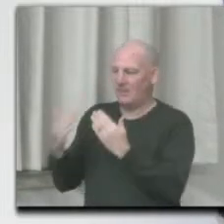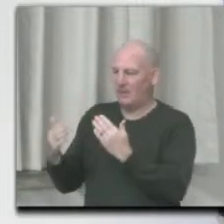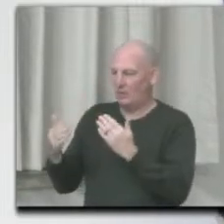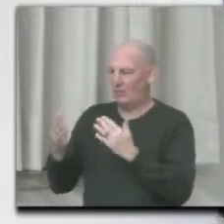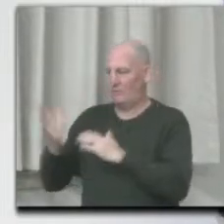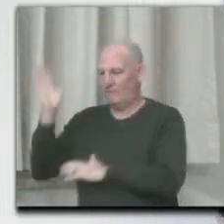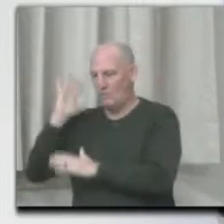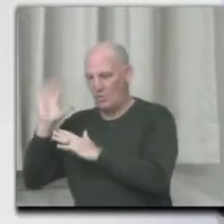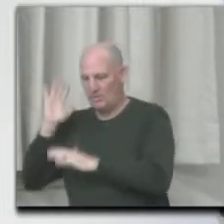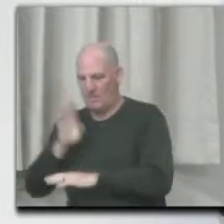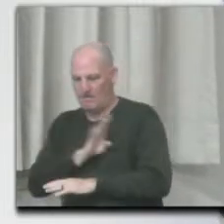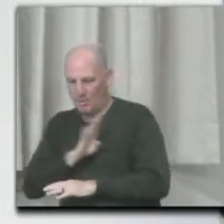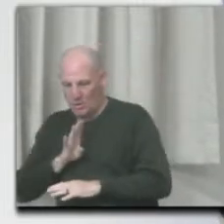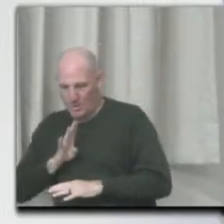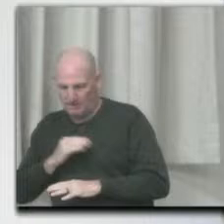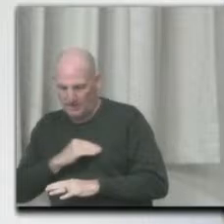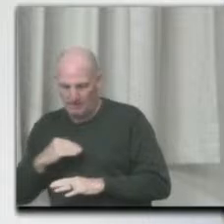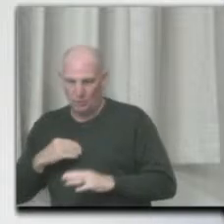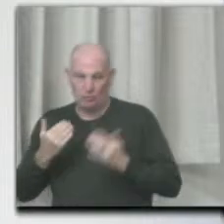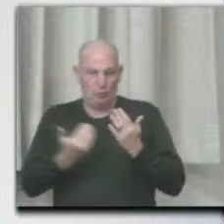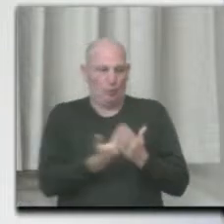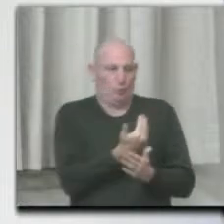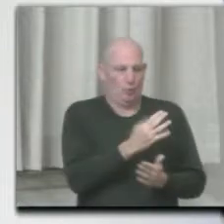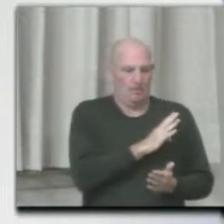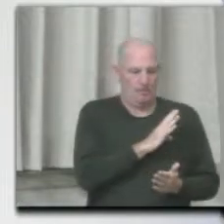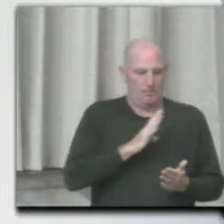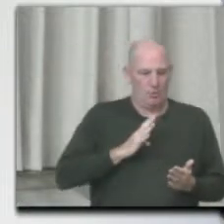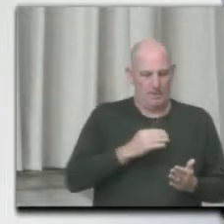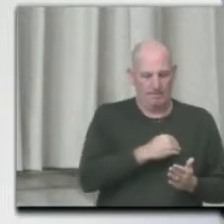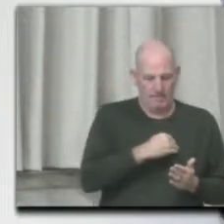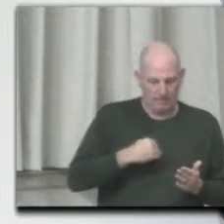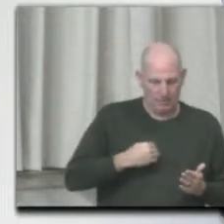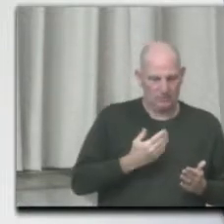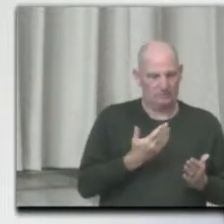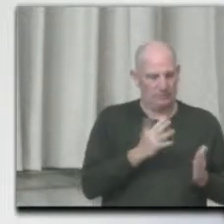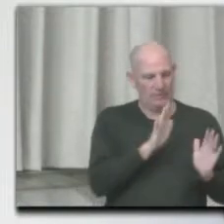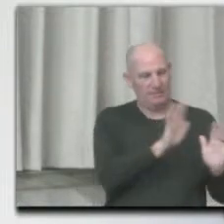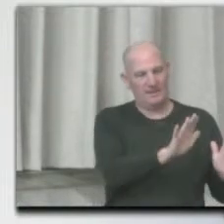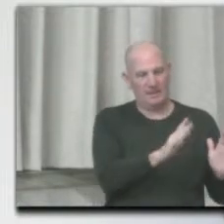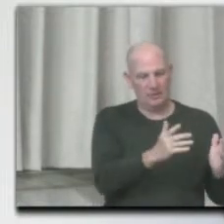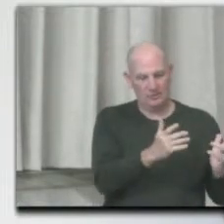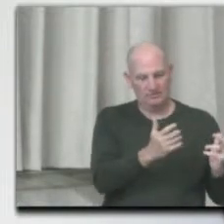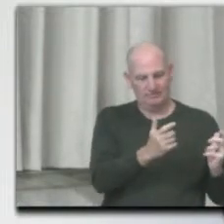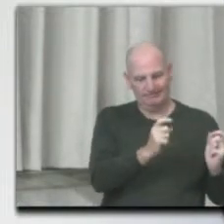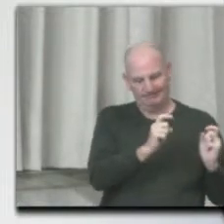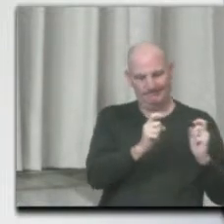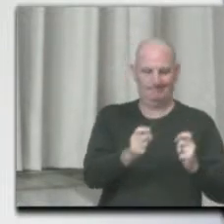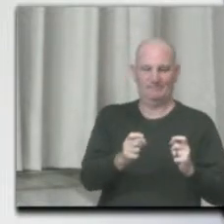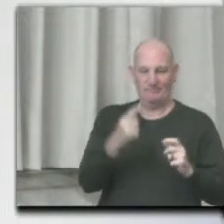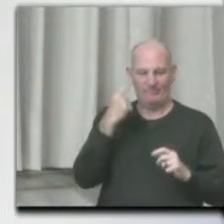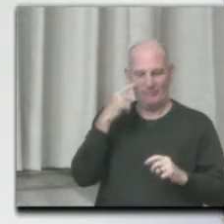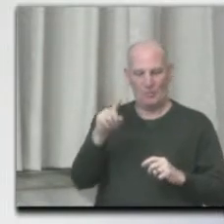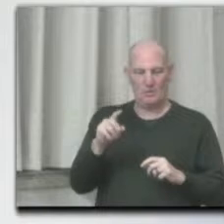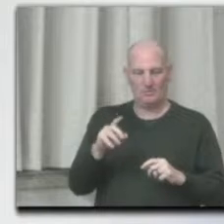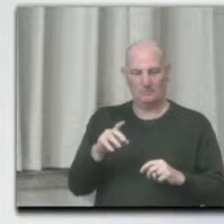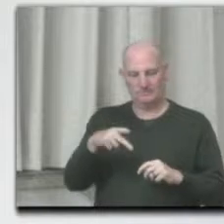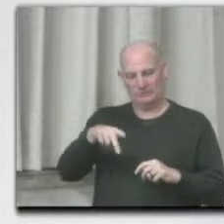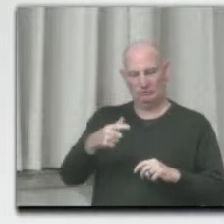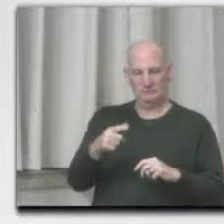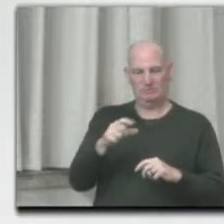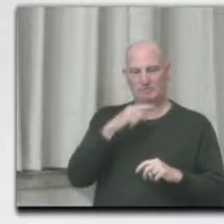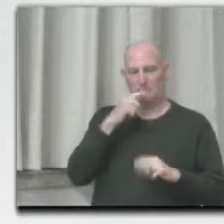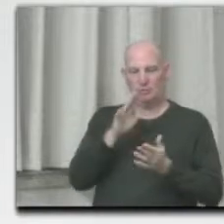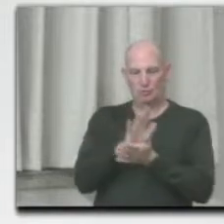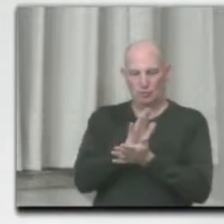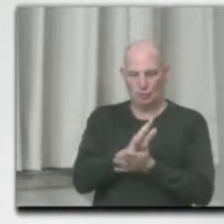new board members for their dedication to the scholars of Prince George's County Public Schools. Likewise, I'd also like to thank